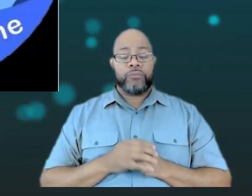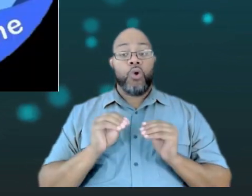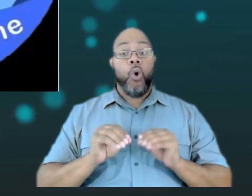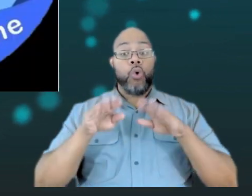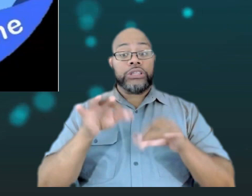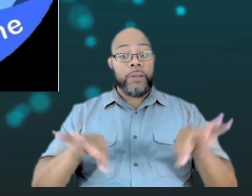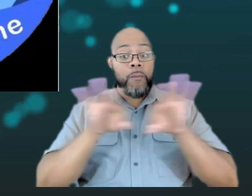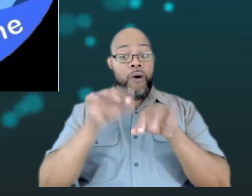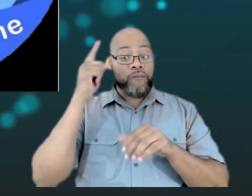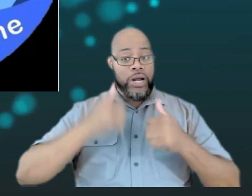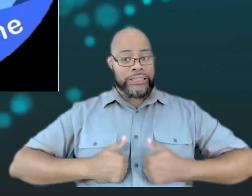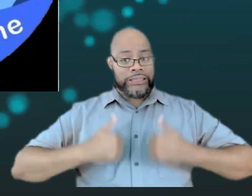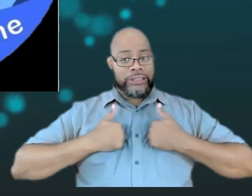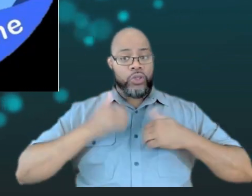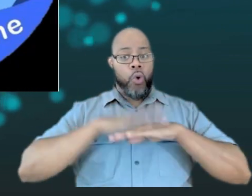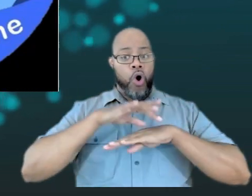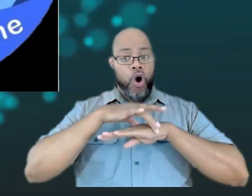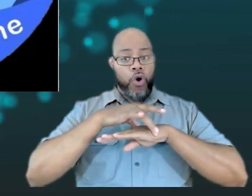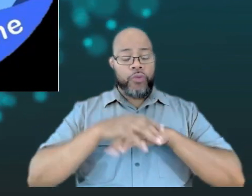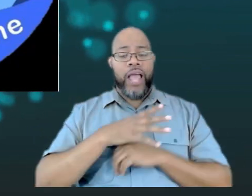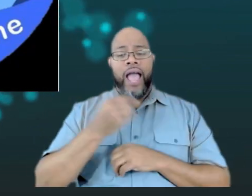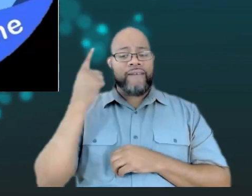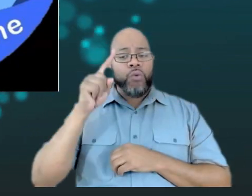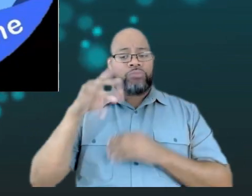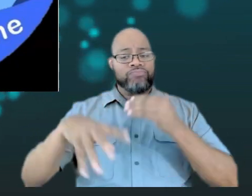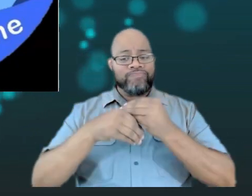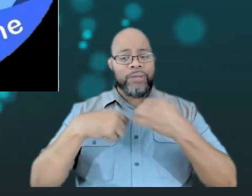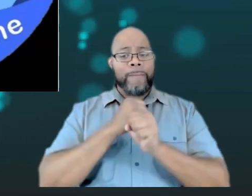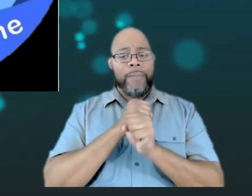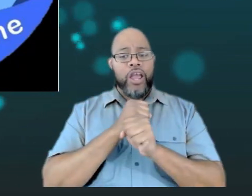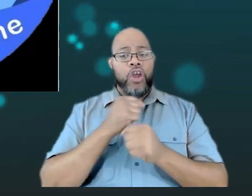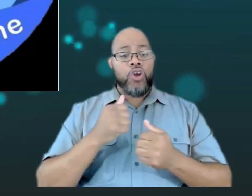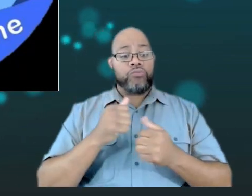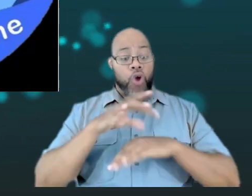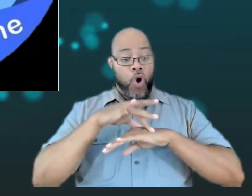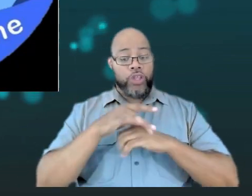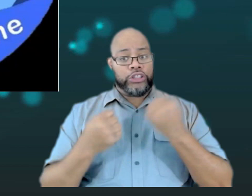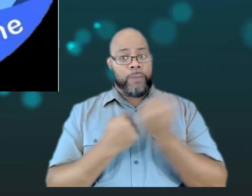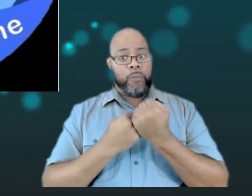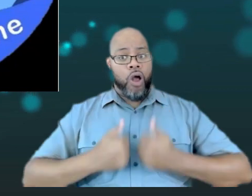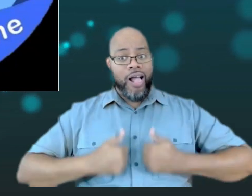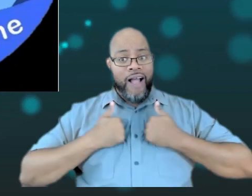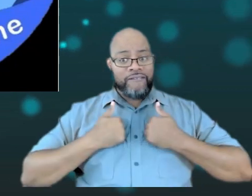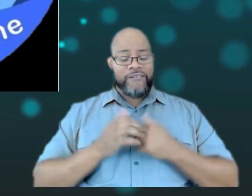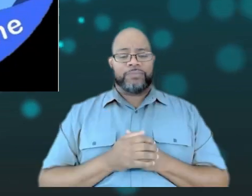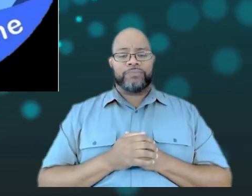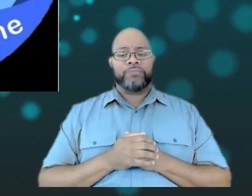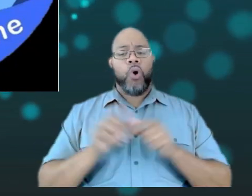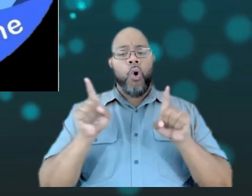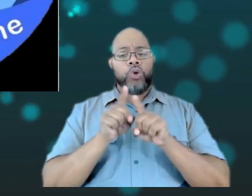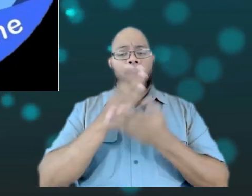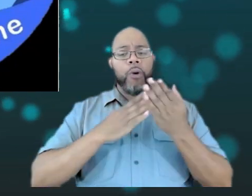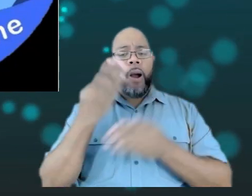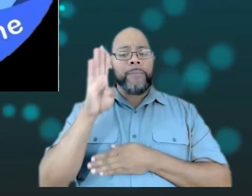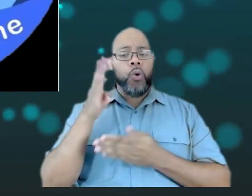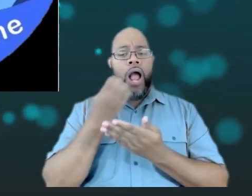Oceans are essential for our existence on the planet and for additionally making the planet habitable, and of course, as part of the